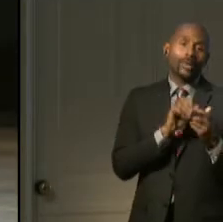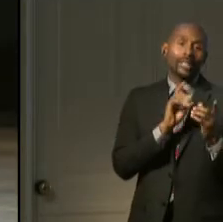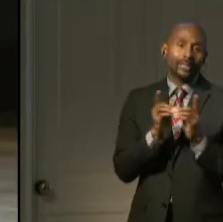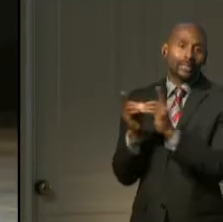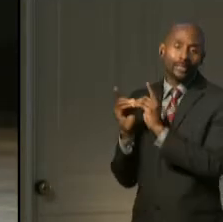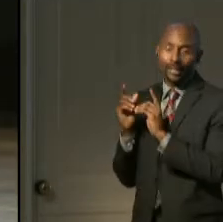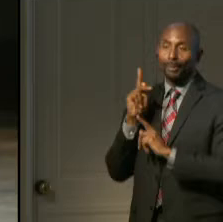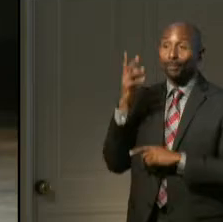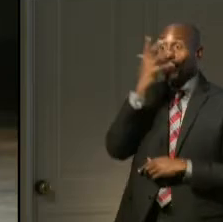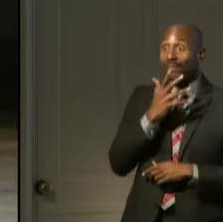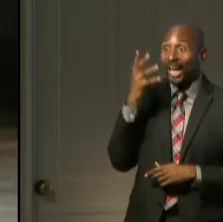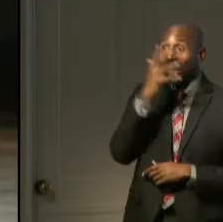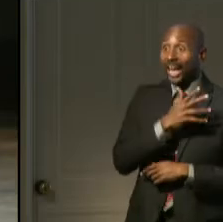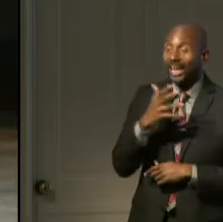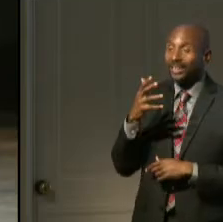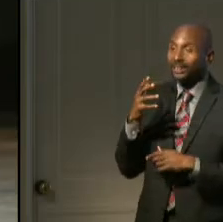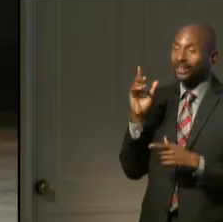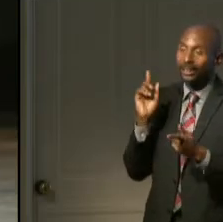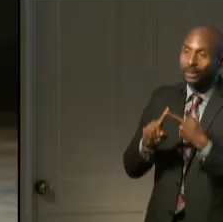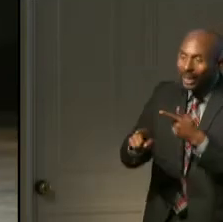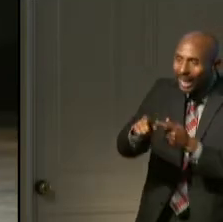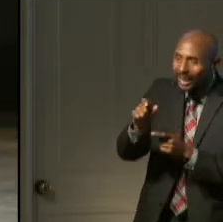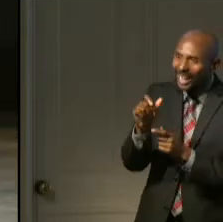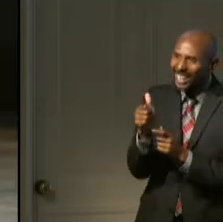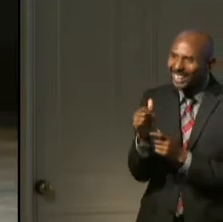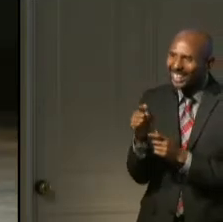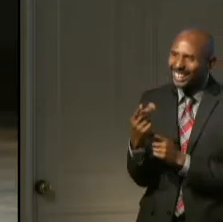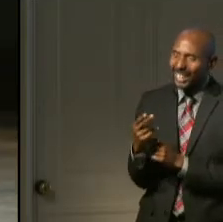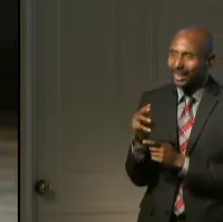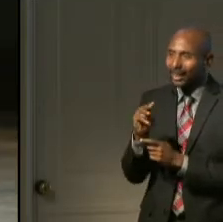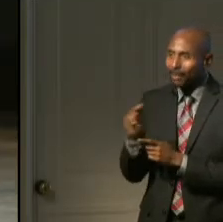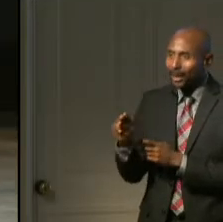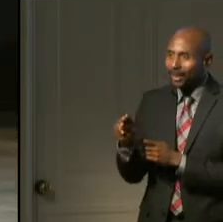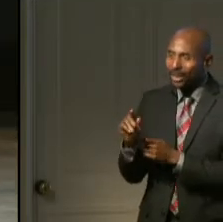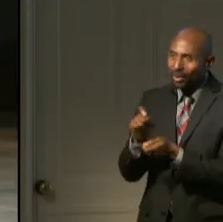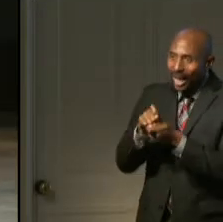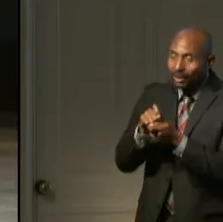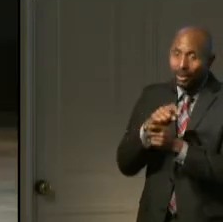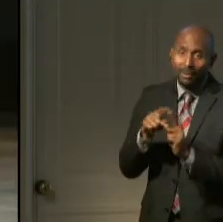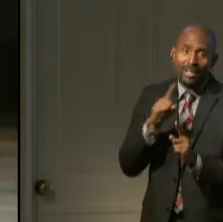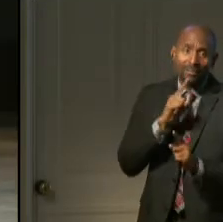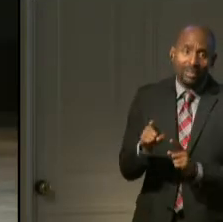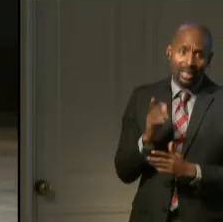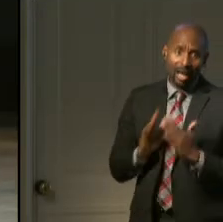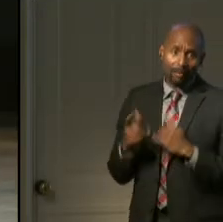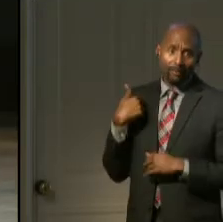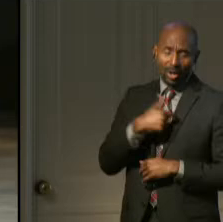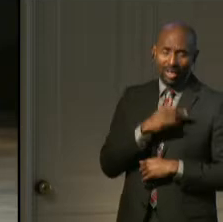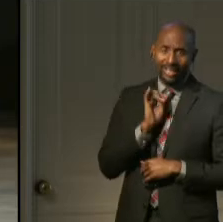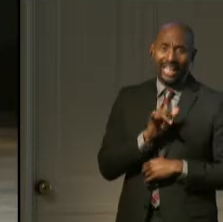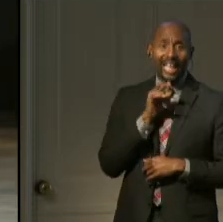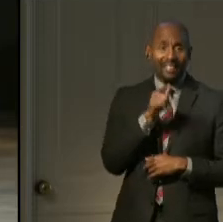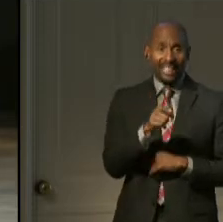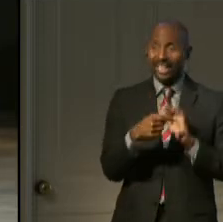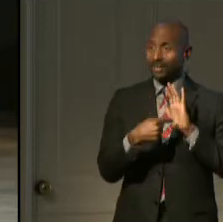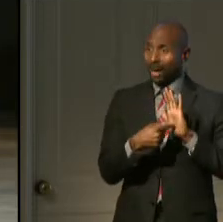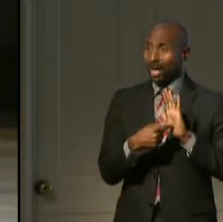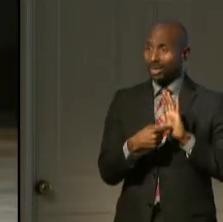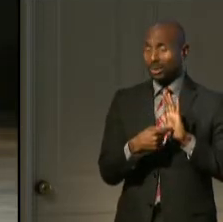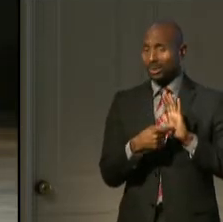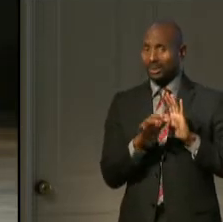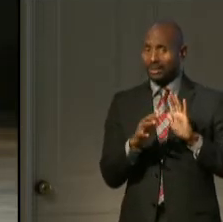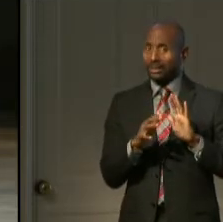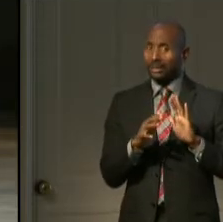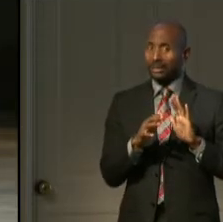people's faces down to 1/10 of a millimeter accuracy, it's humbling to realize that of these incredibly realistic digital models, generally speaking, we